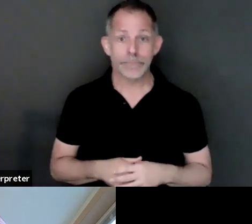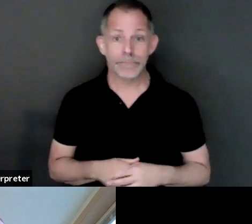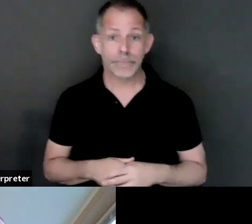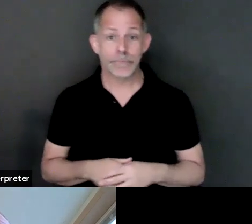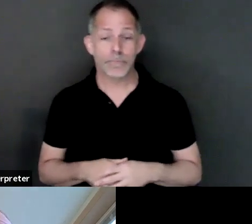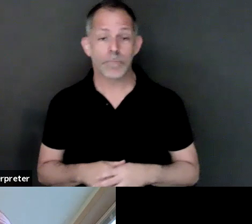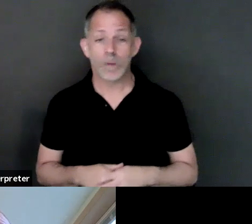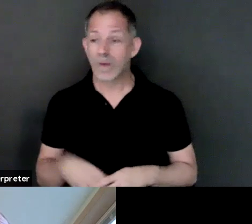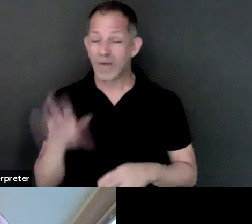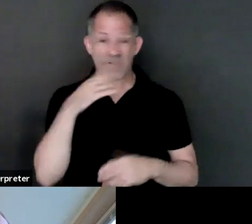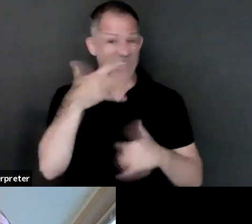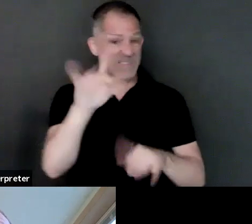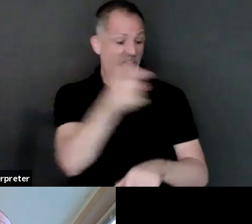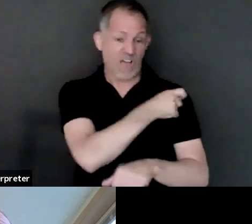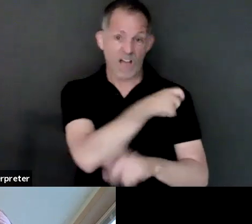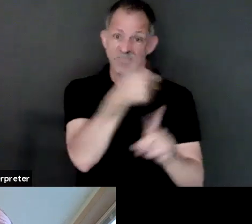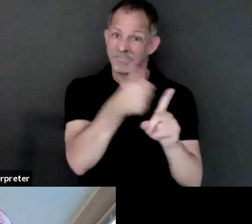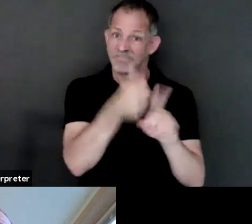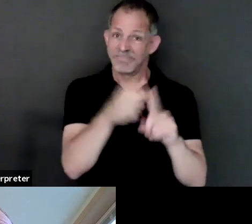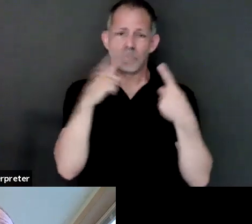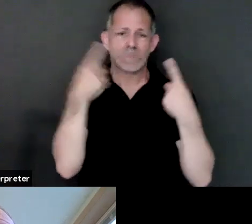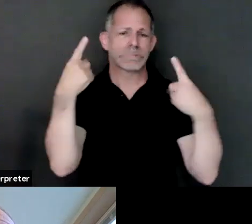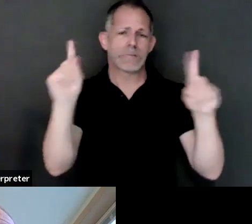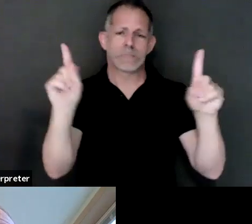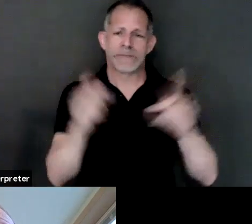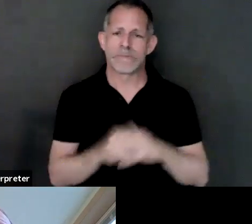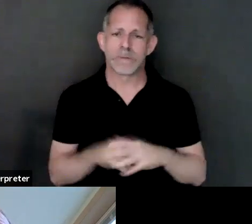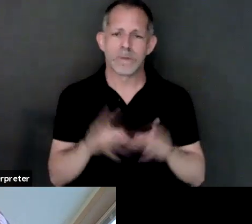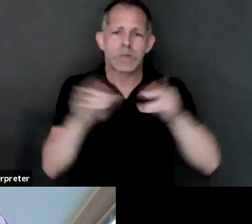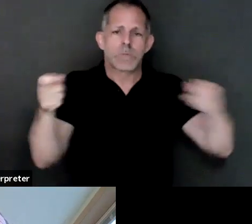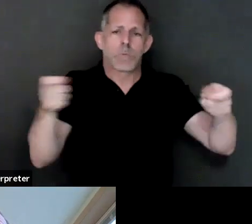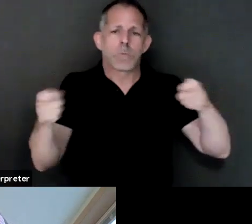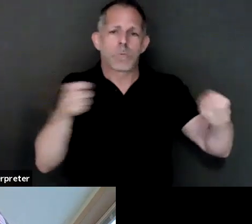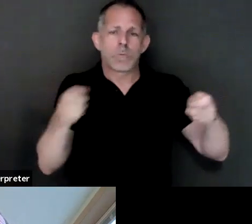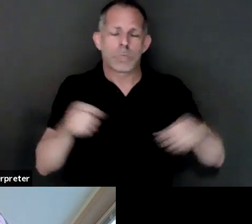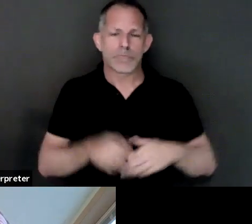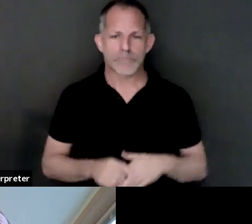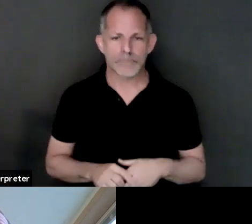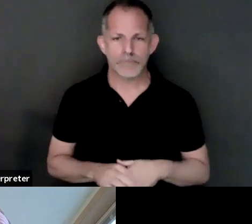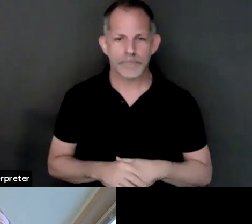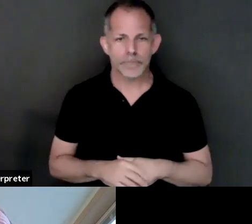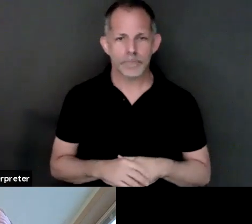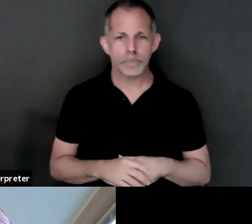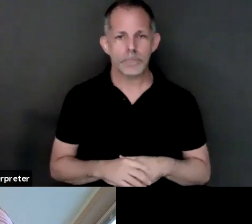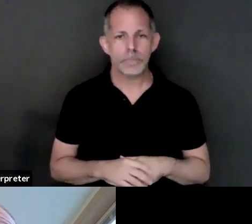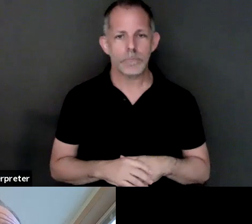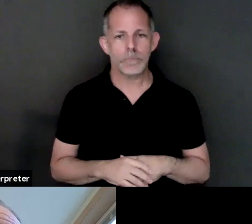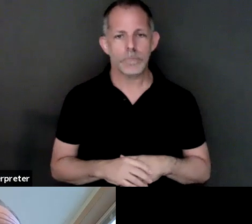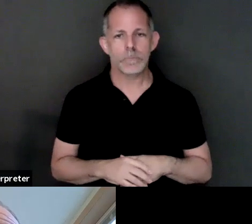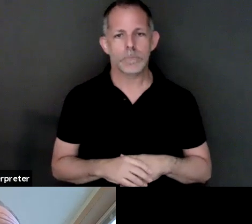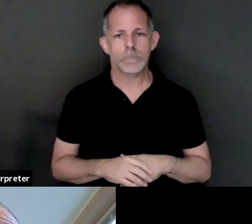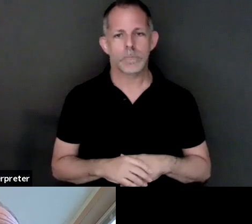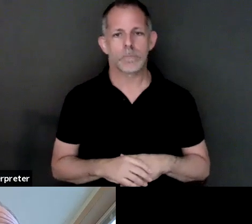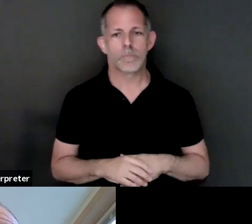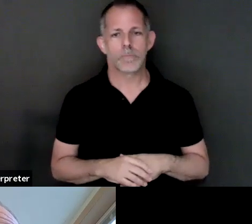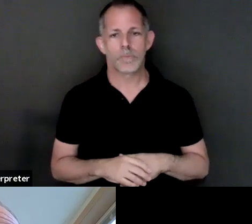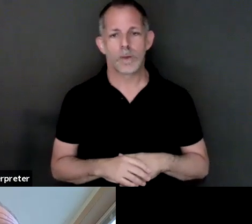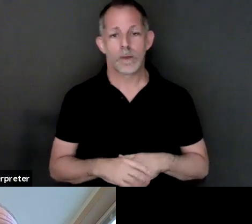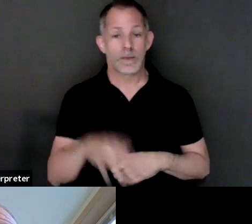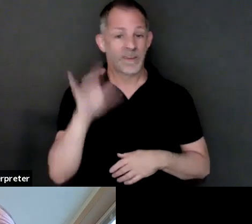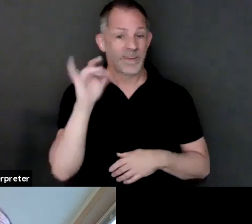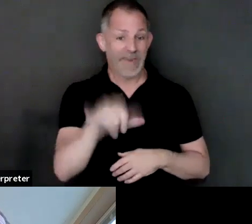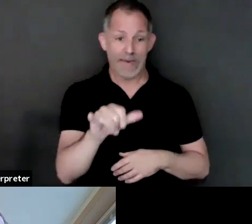with widespread high coverage. So again, that's a motivation for us all to not only protect ourselves, but